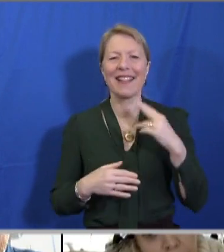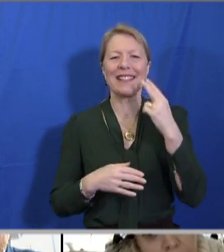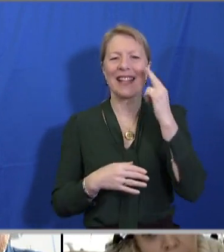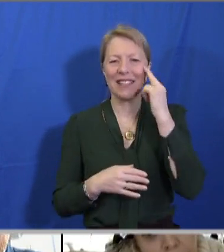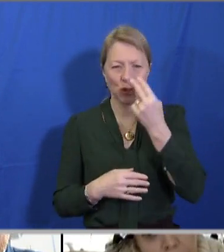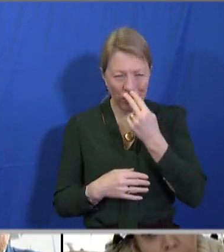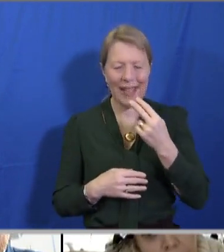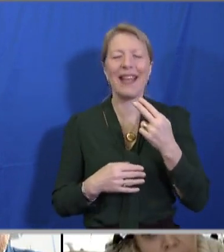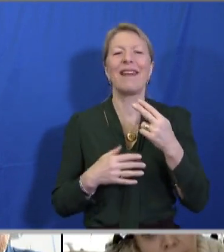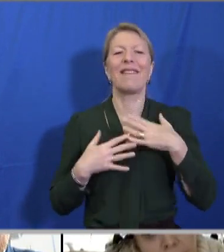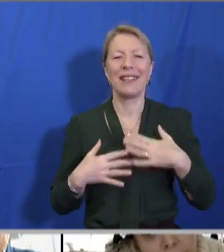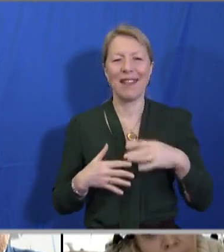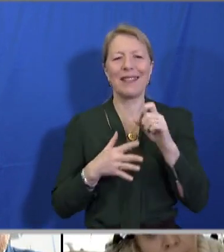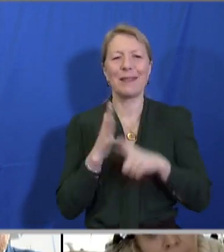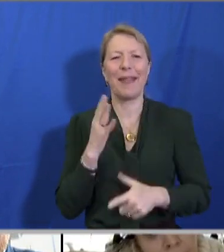can you hear us okay?